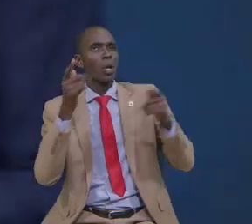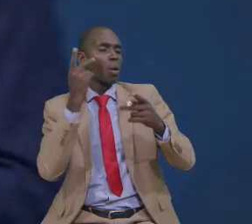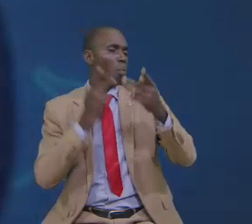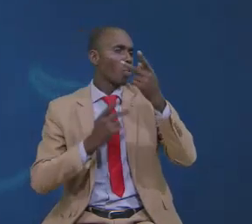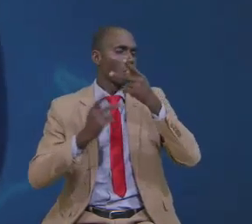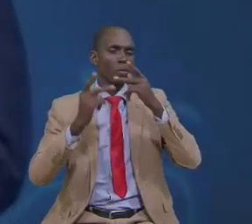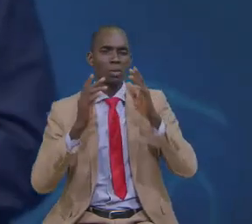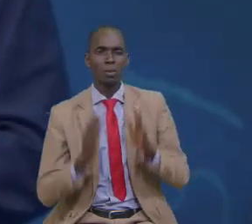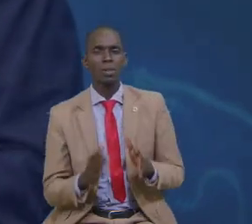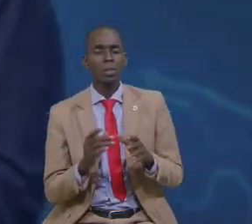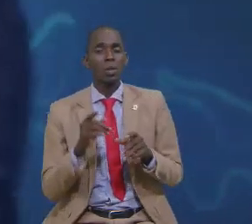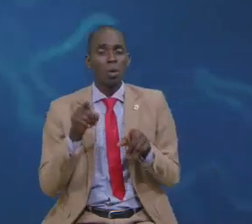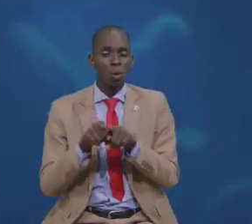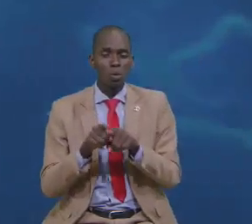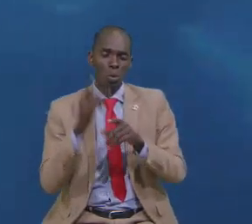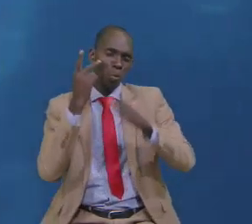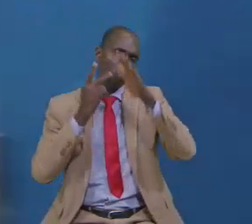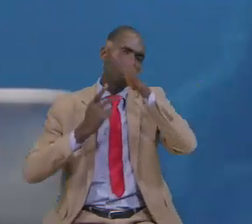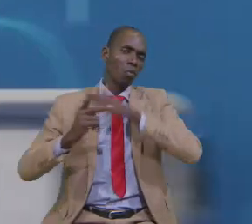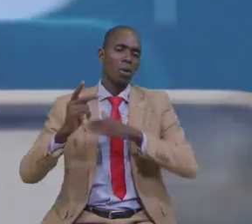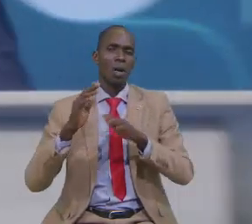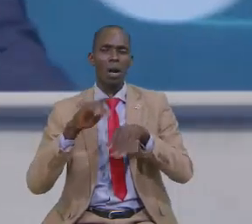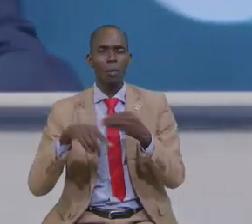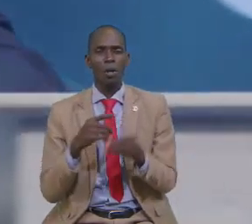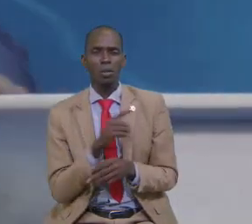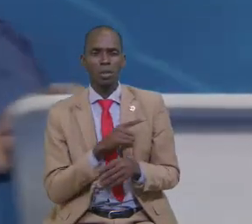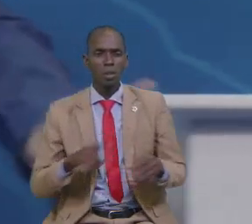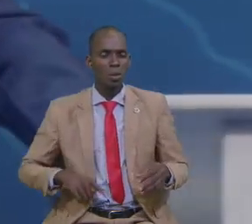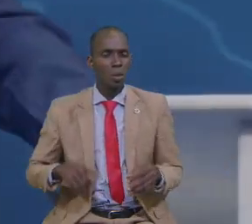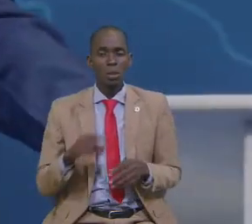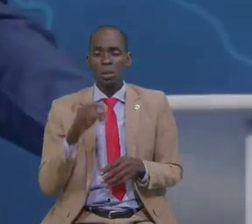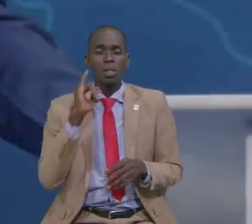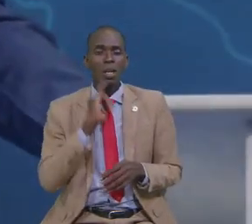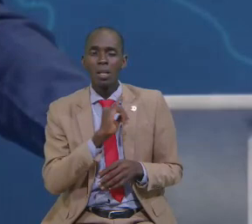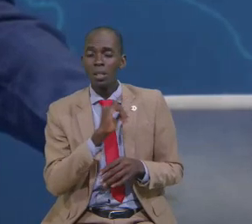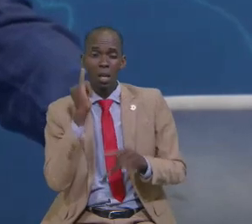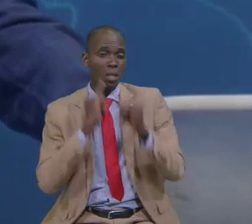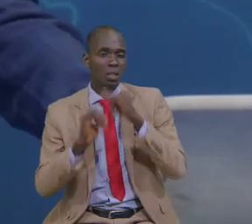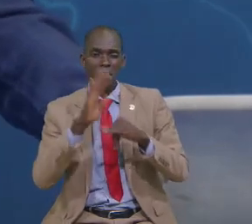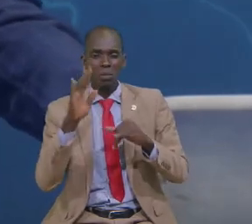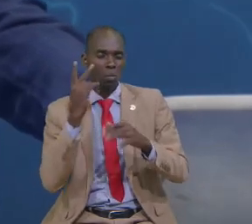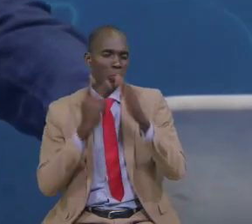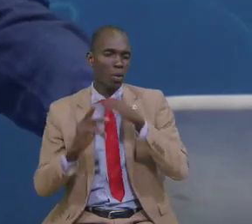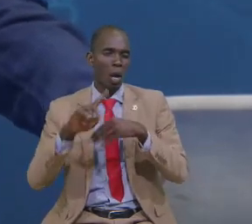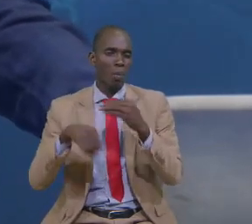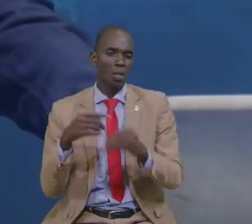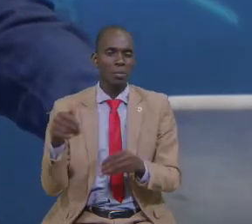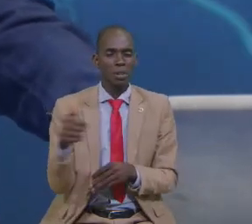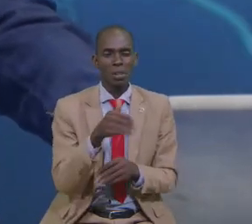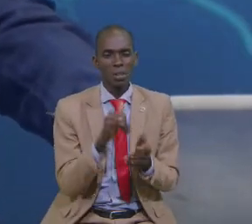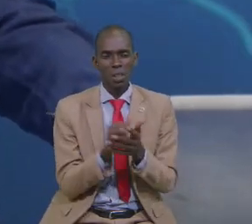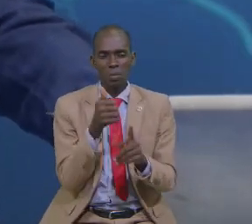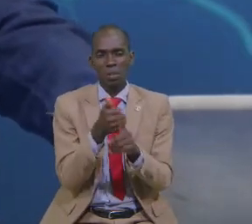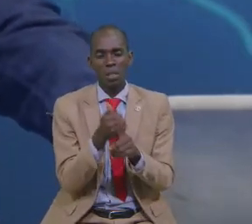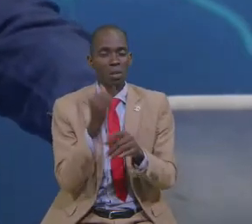prophesied about the Lord he didn't prophesied about himself that he was a coach wonderful he'll be